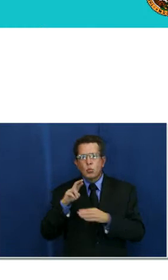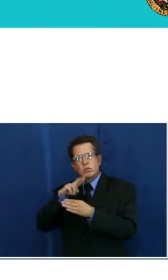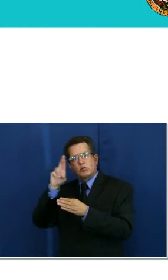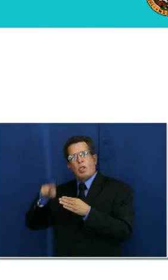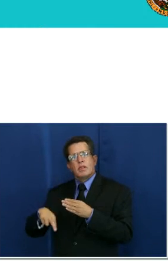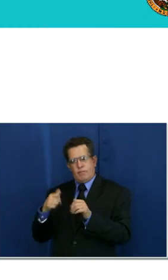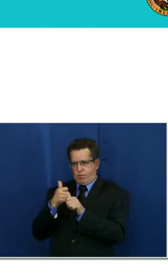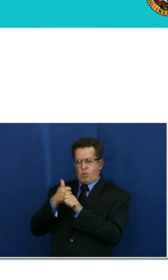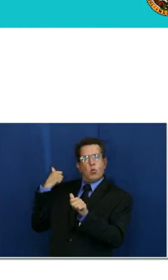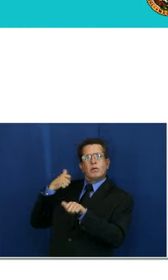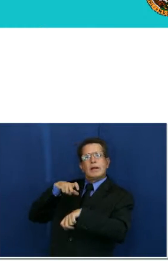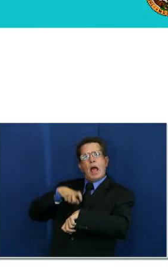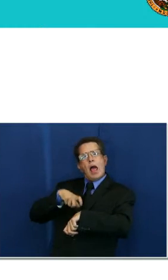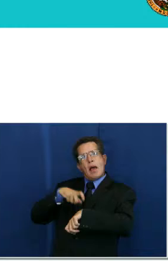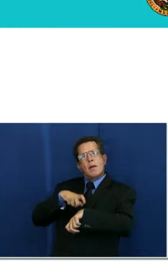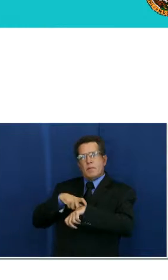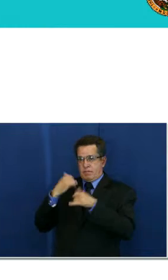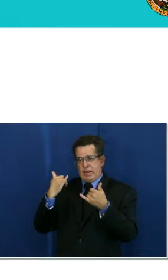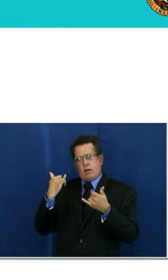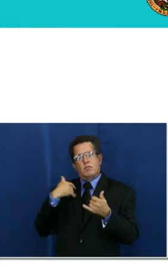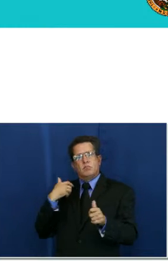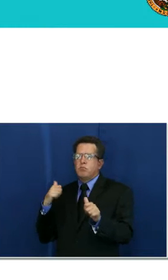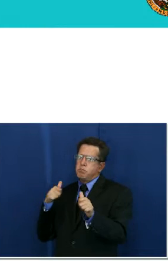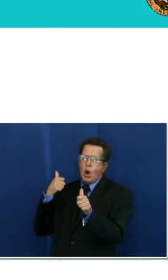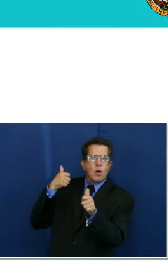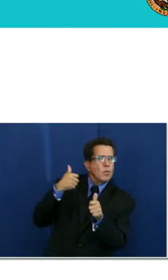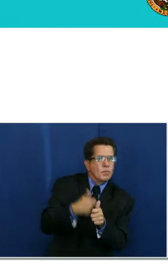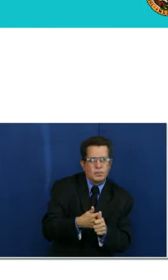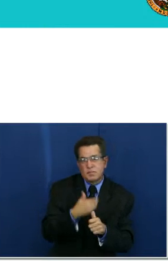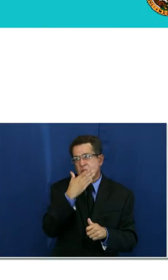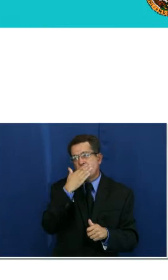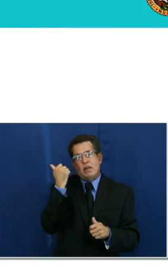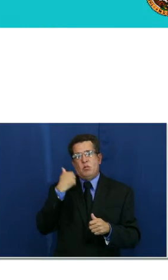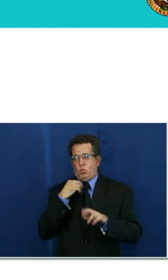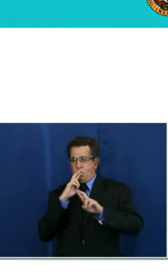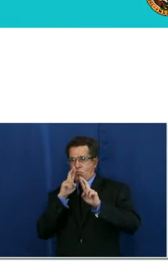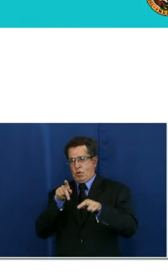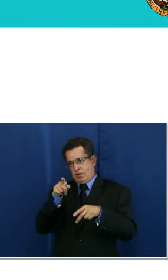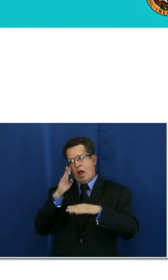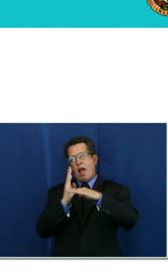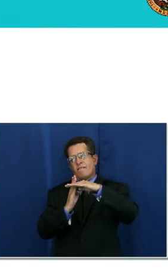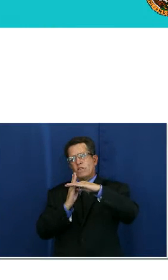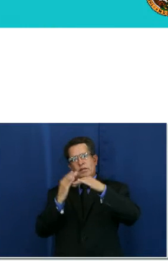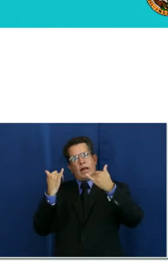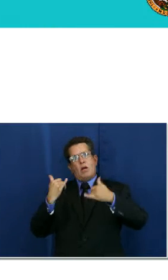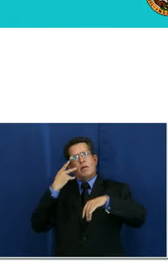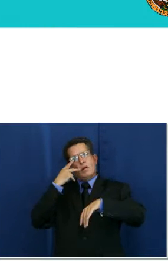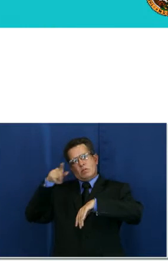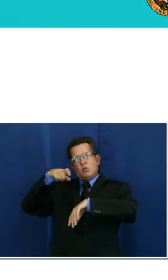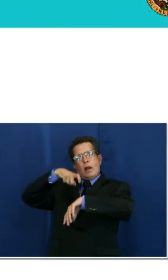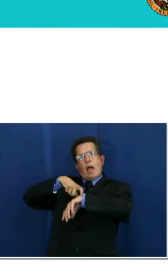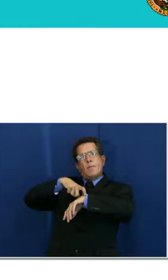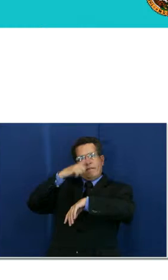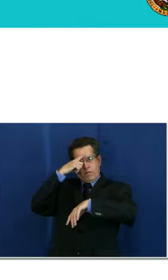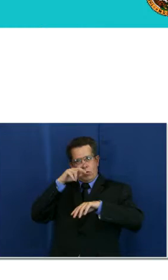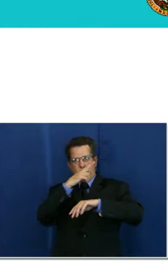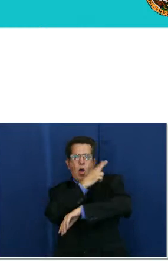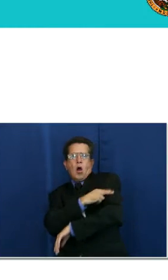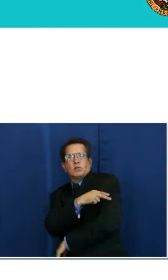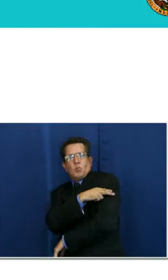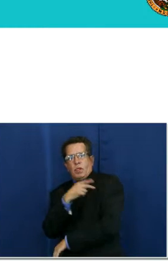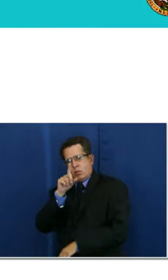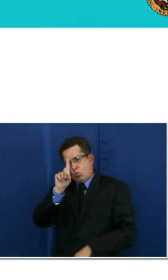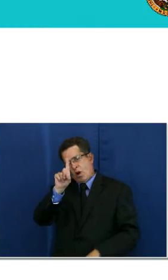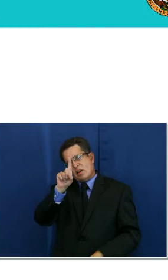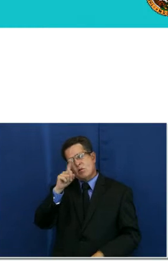for commercial labs and state labs, but we've worked hard and are pleased to report that the average turnaround time, again, you see there for our hospitals, between